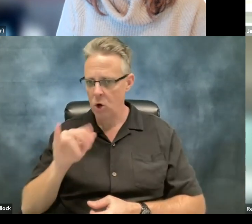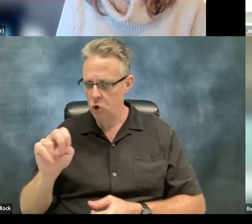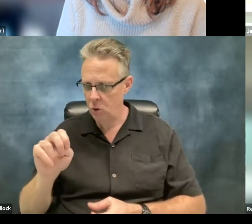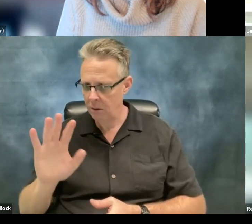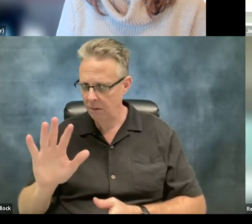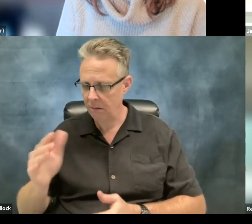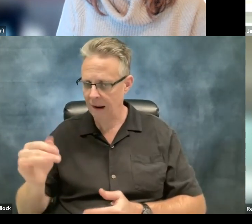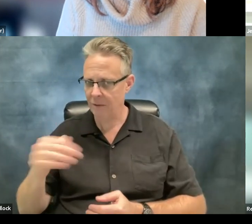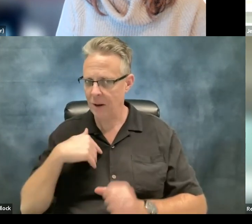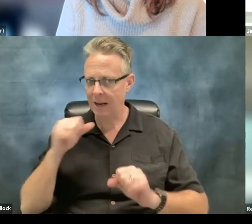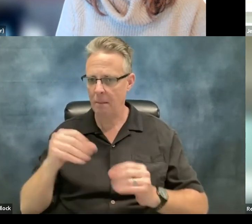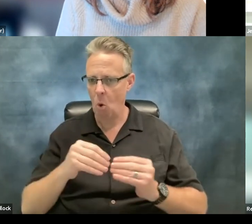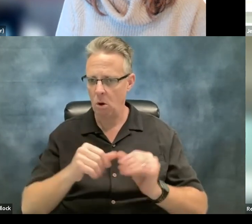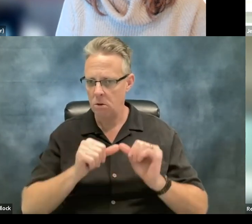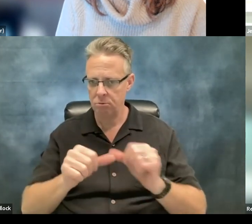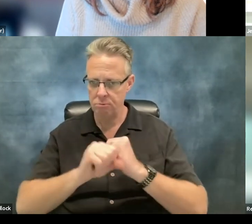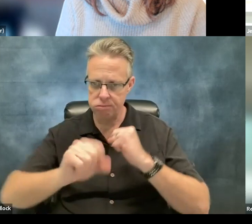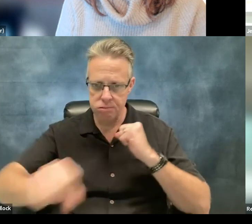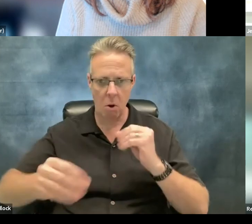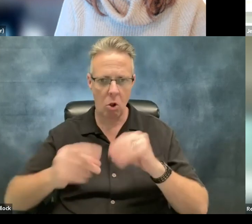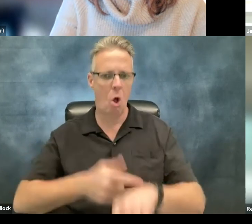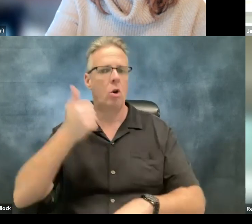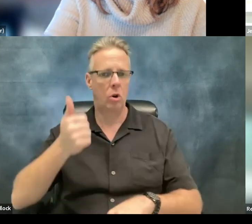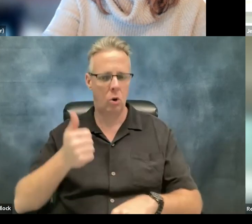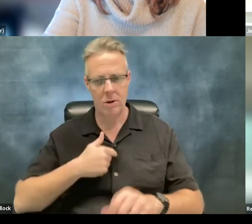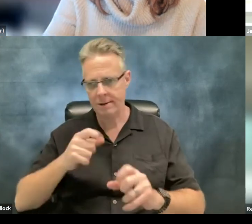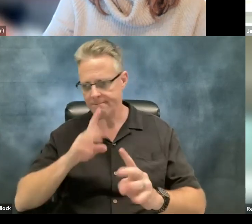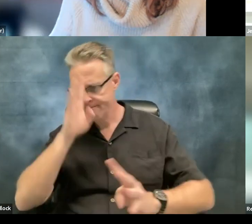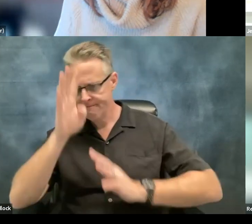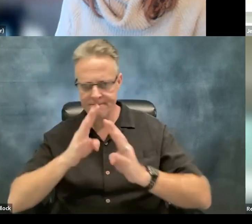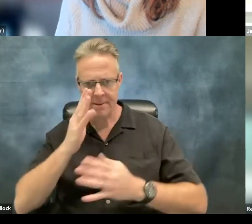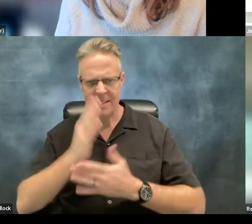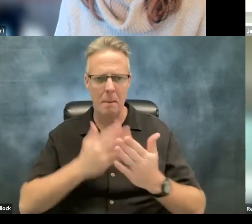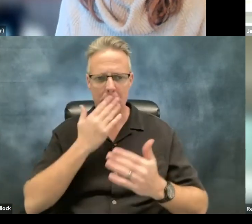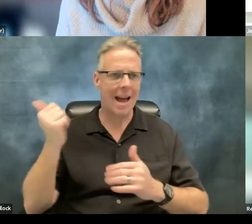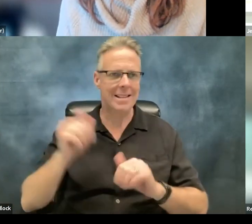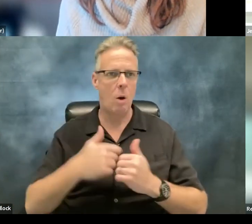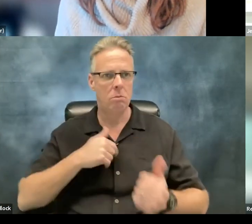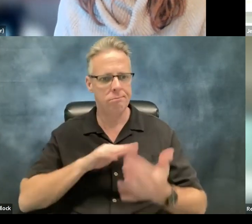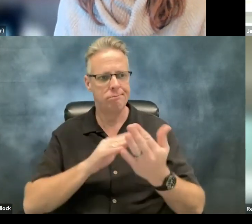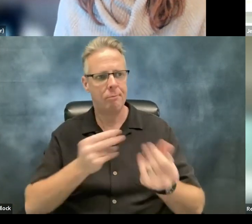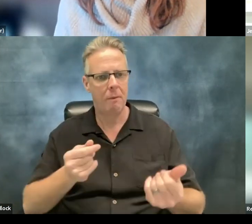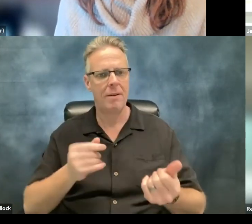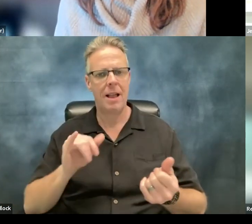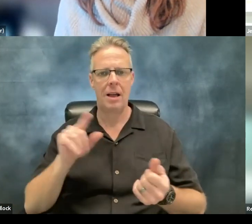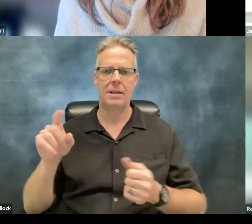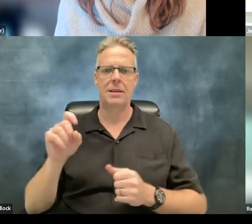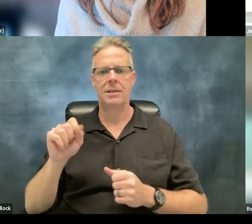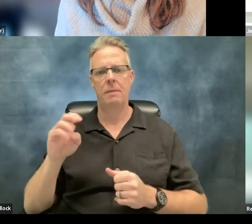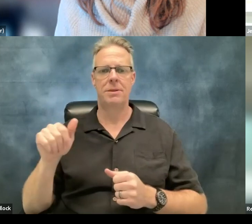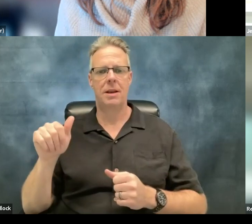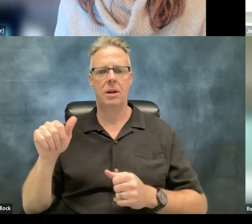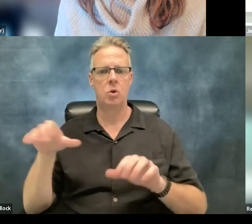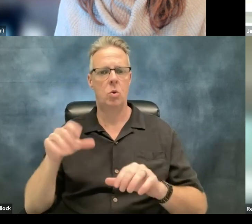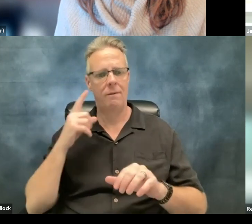if our partnership can extend for another year, that we can come up with some lists of best practices to mimic what SAMHSA has come up for the field